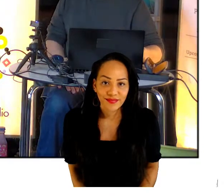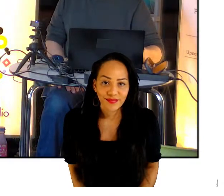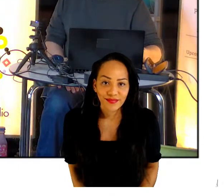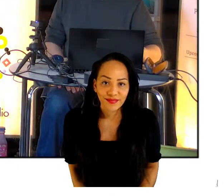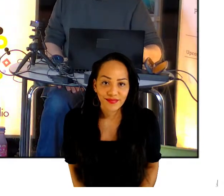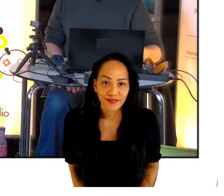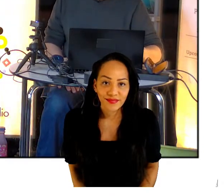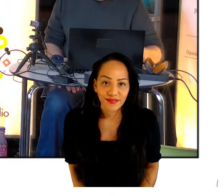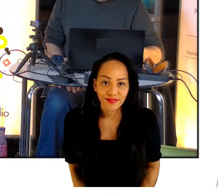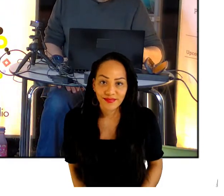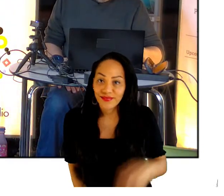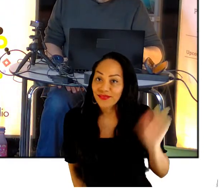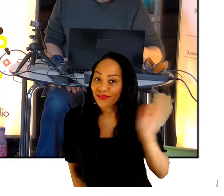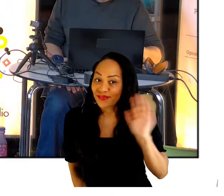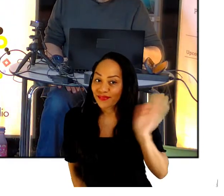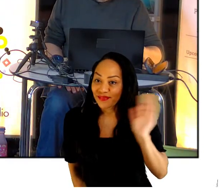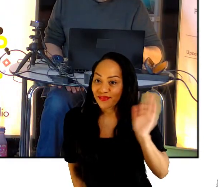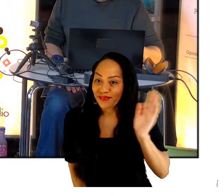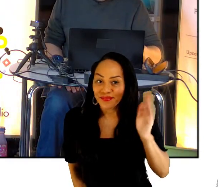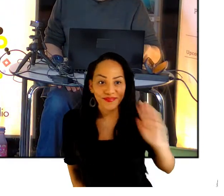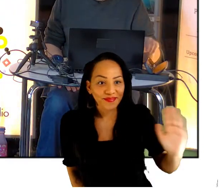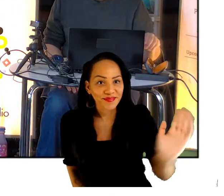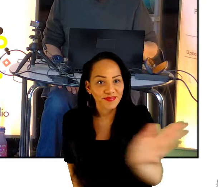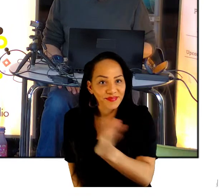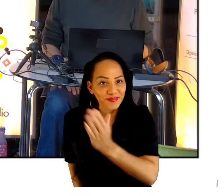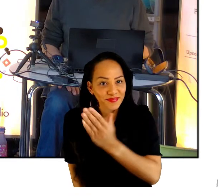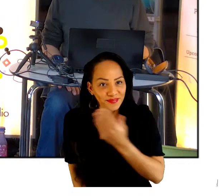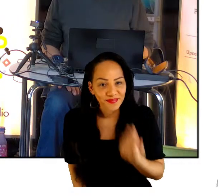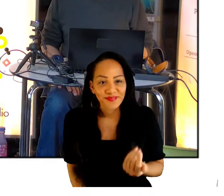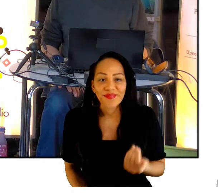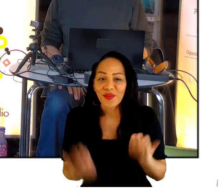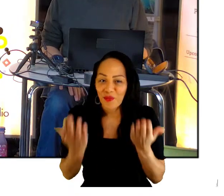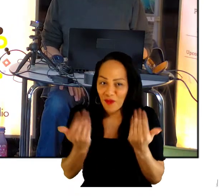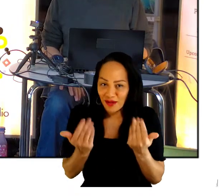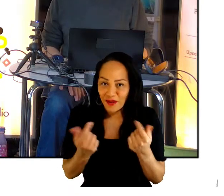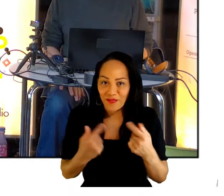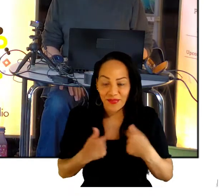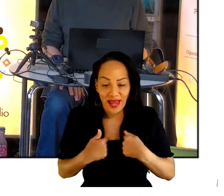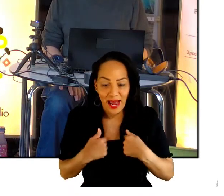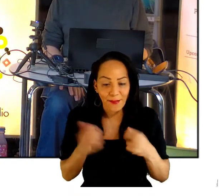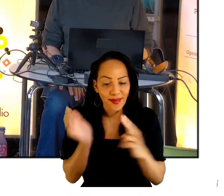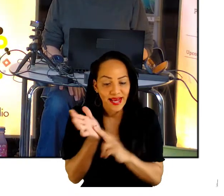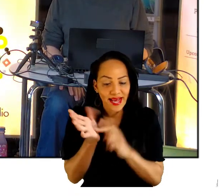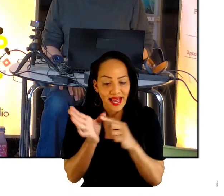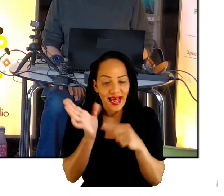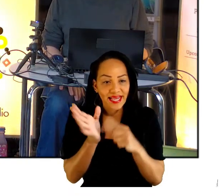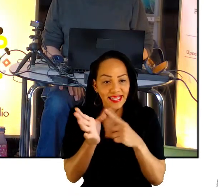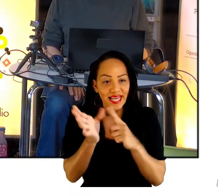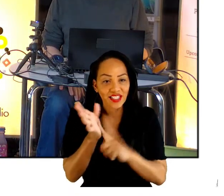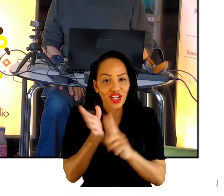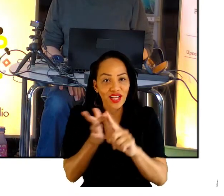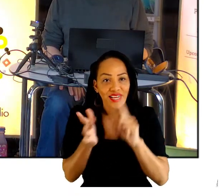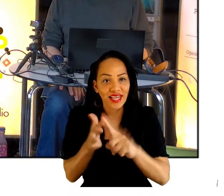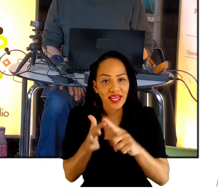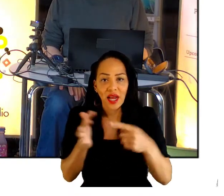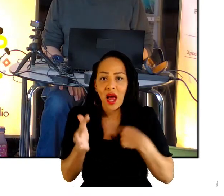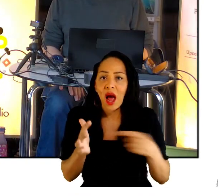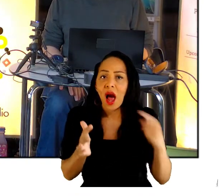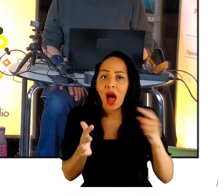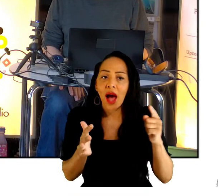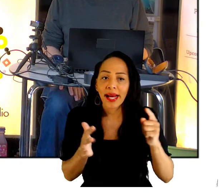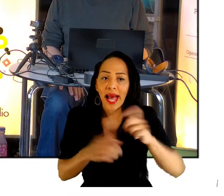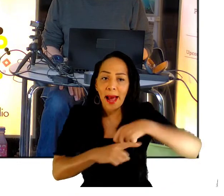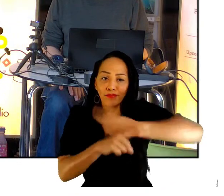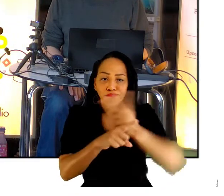Hello, everybody. Welcome to our performance. I am Natalie, and I am an acrobat, and this is